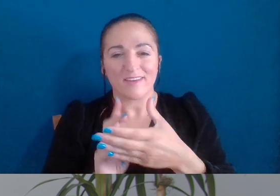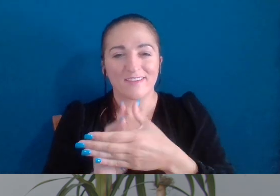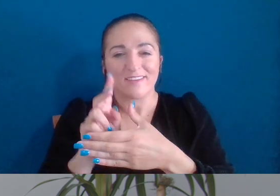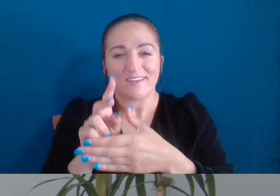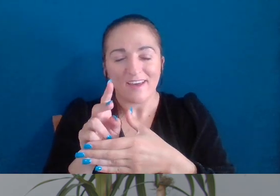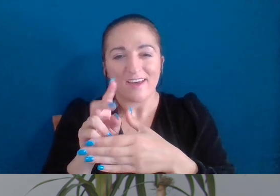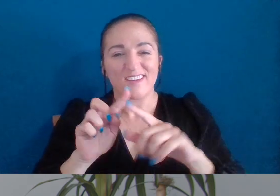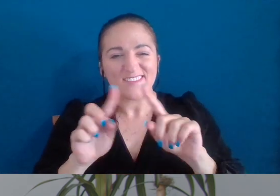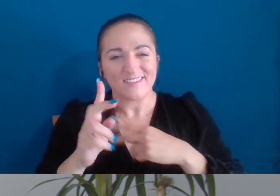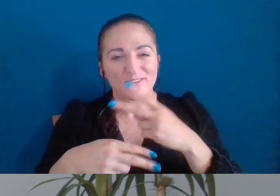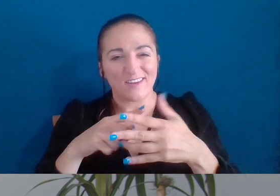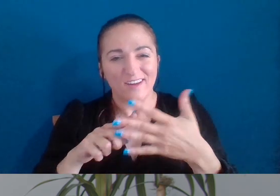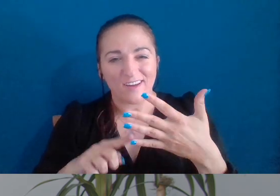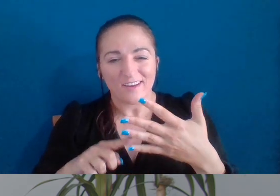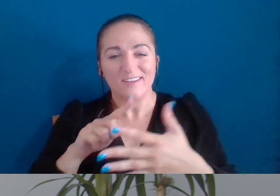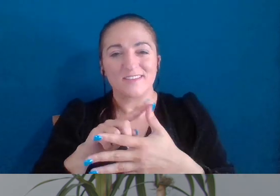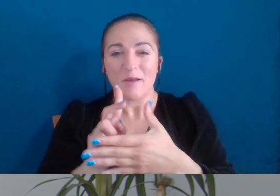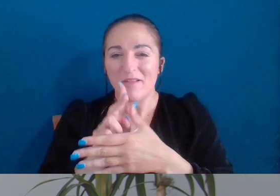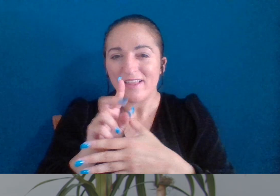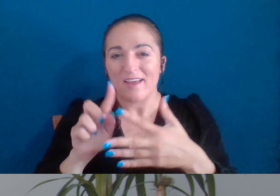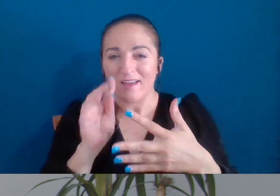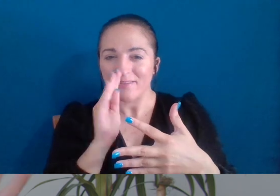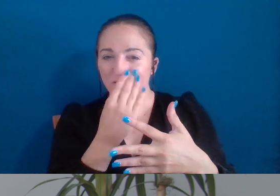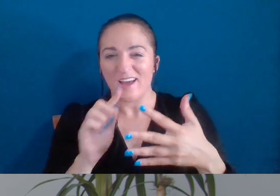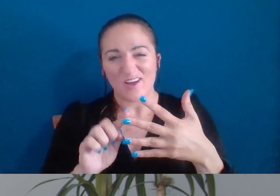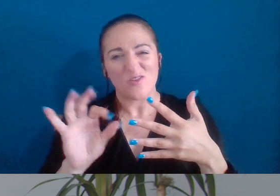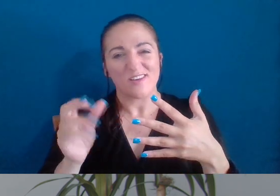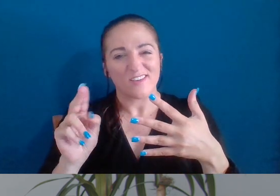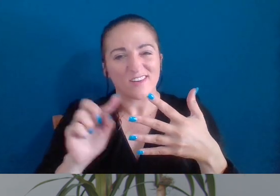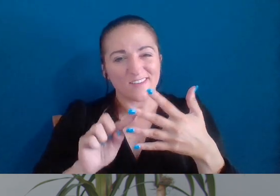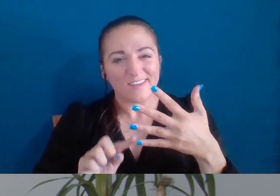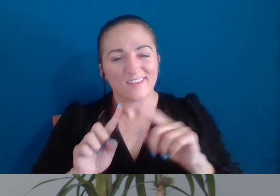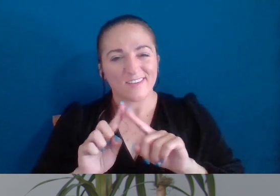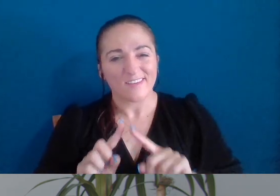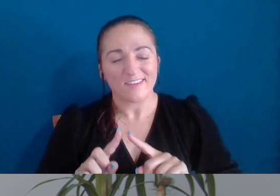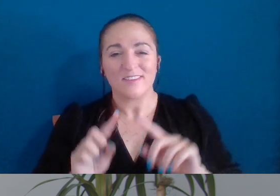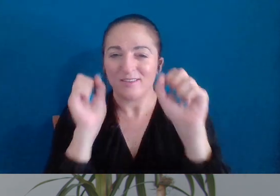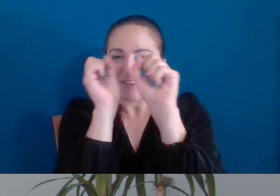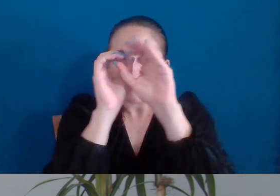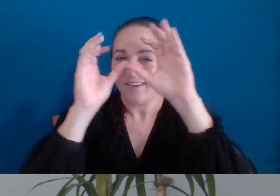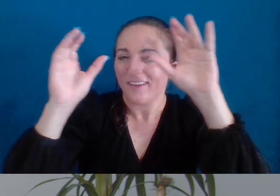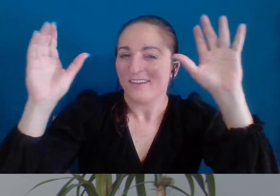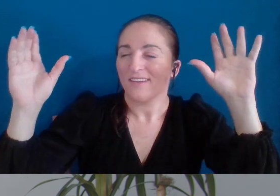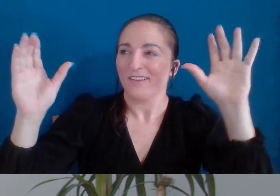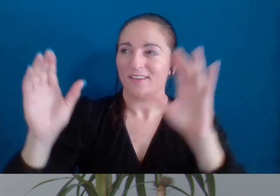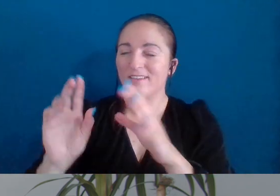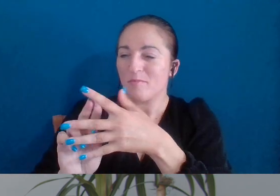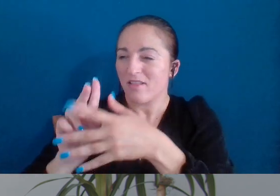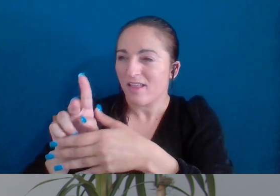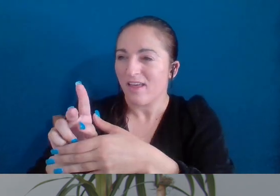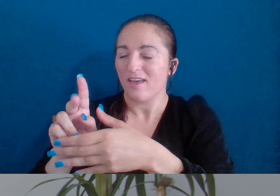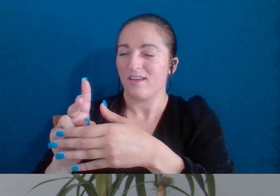a plant grows and the different shapes that reach out to the sky. And just think about like